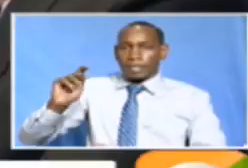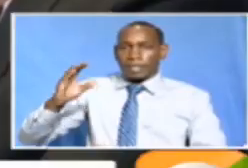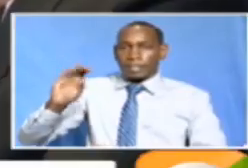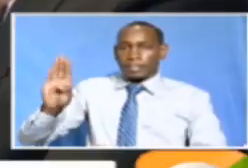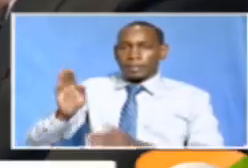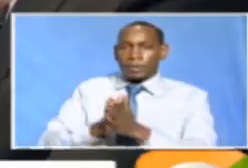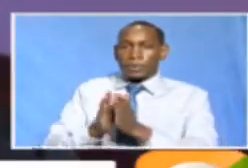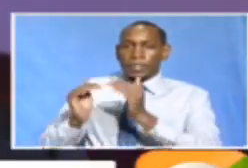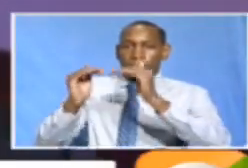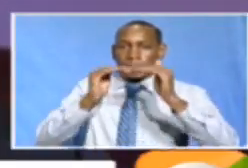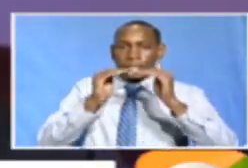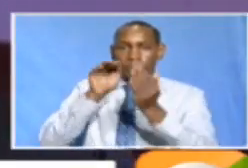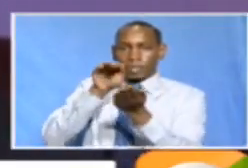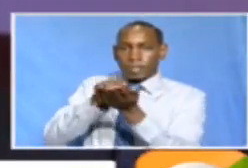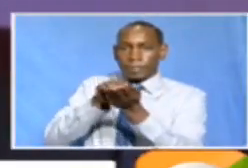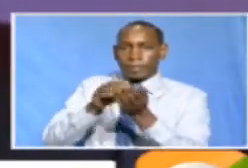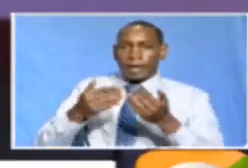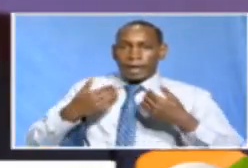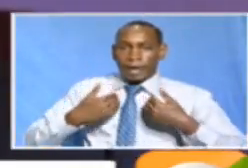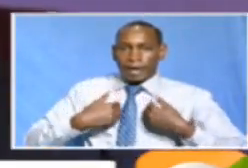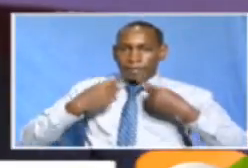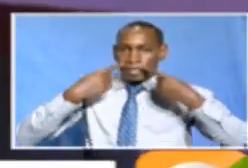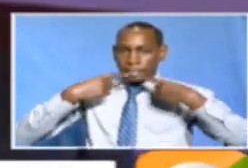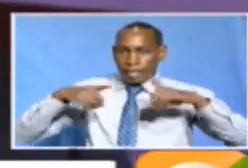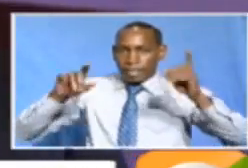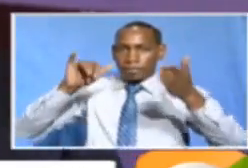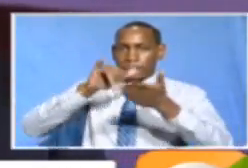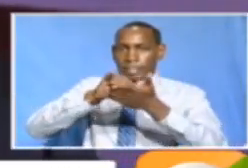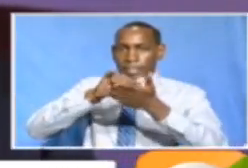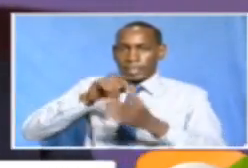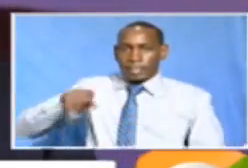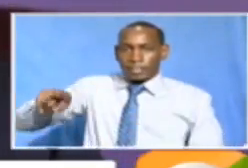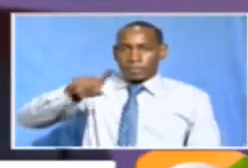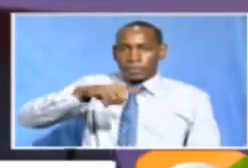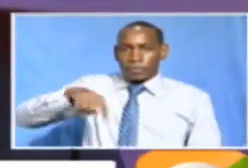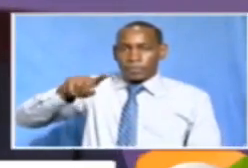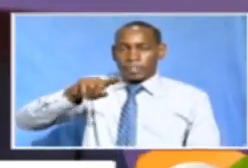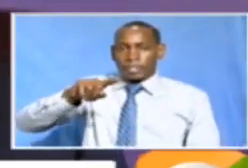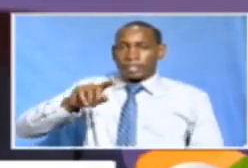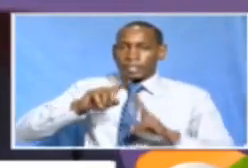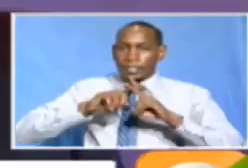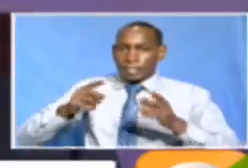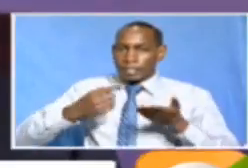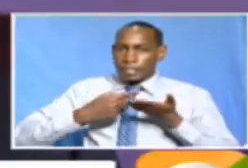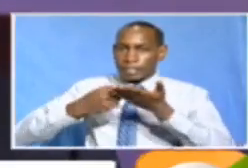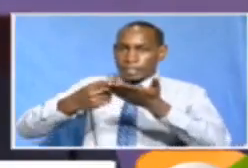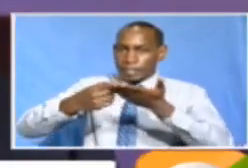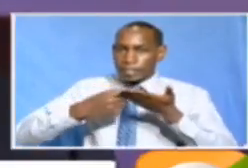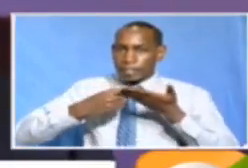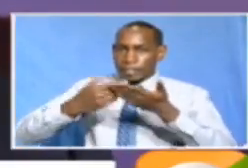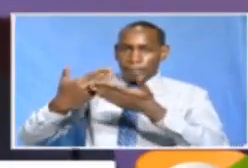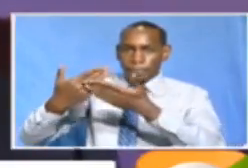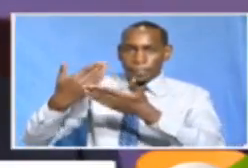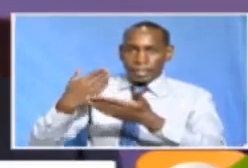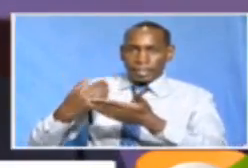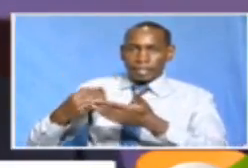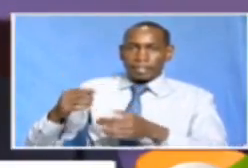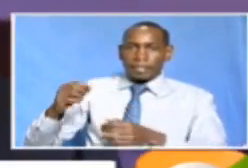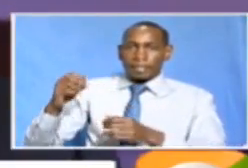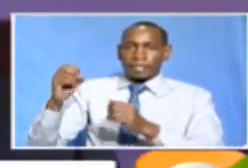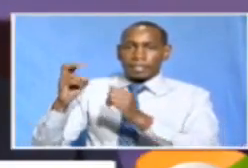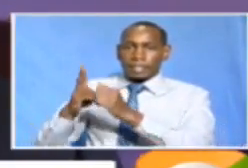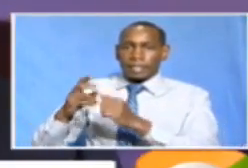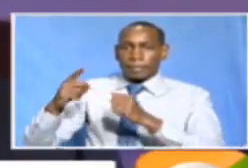and Equity Bank. Having announced that we were entering into discussions back in on December 6th of last